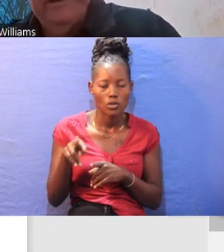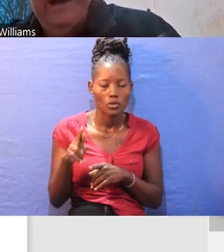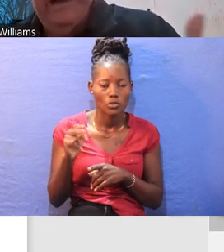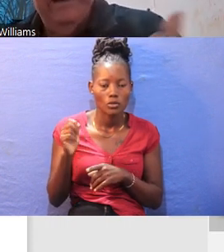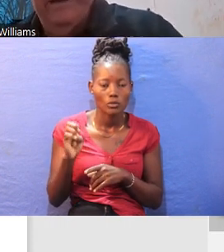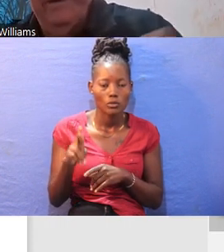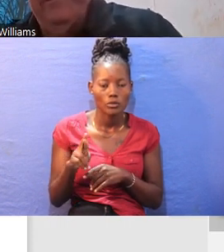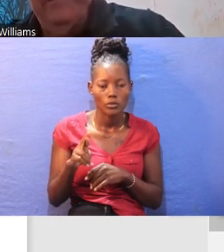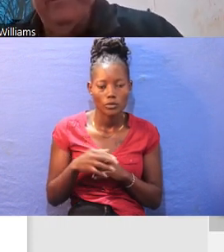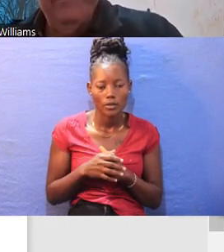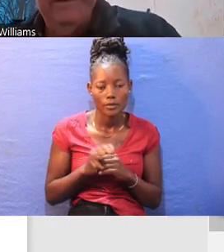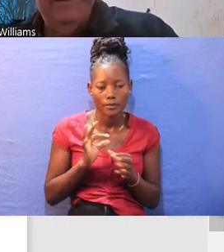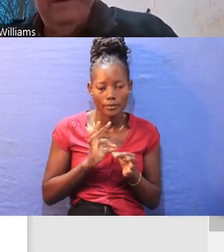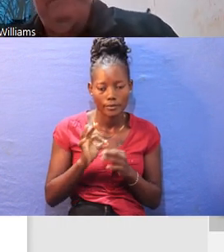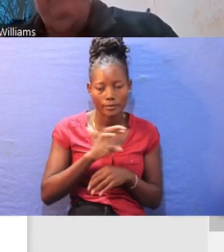putter,